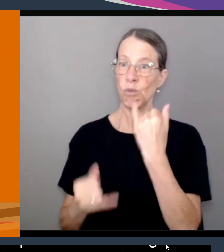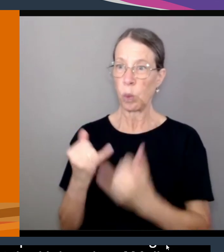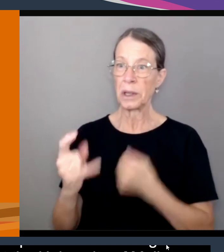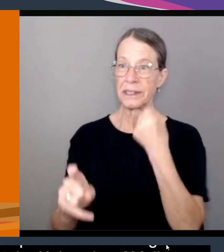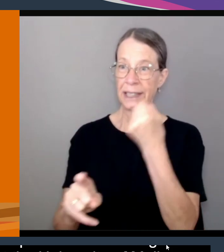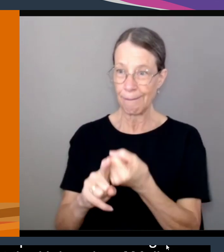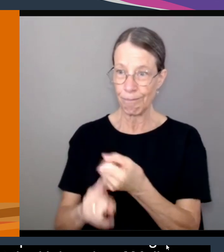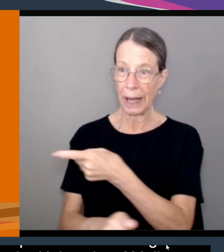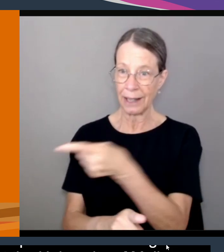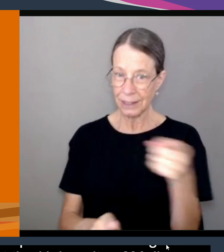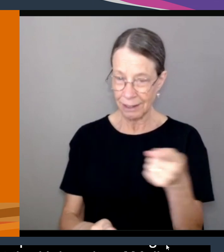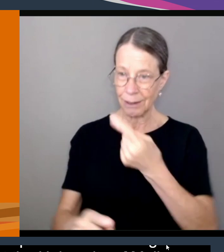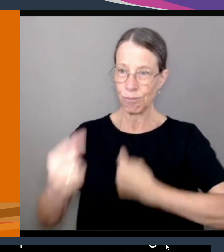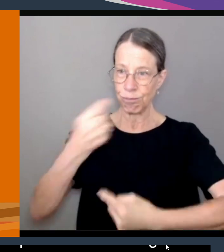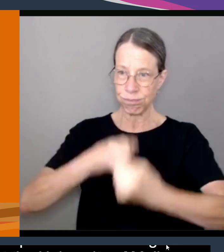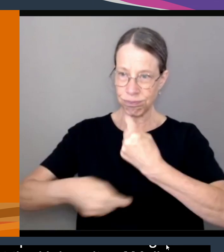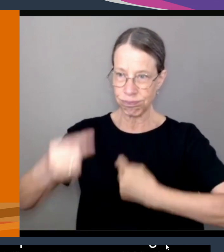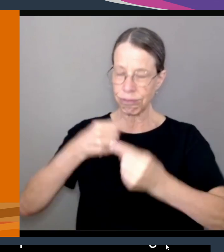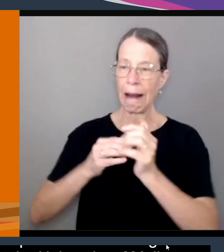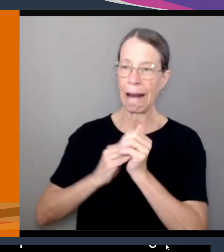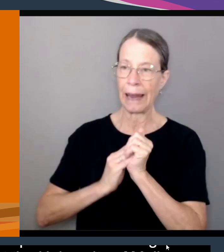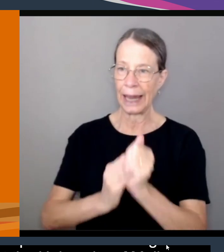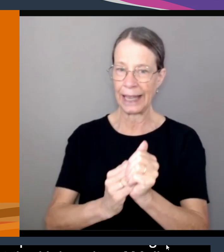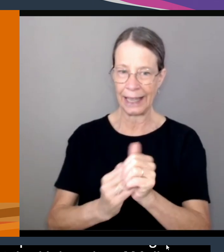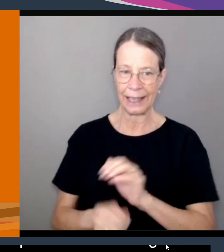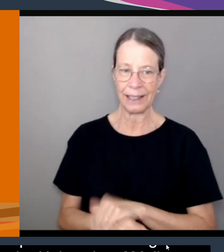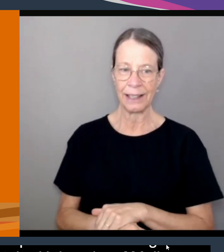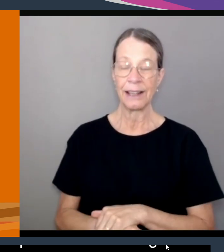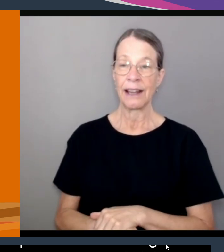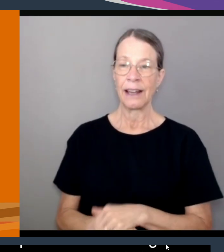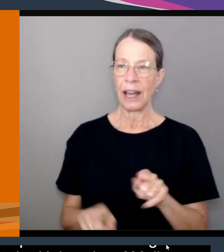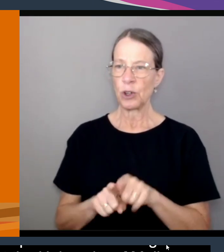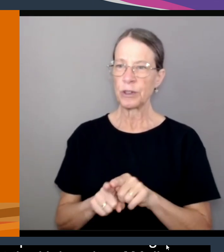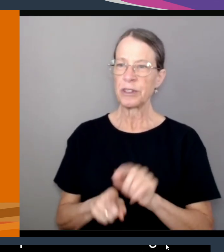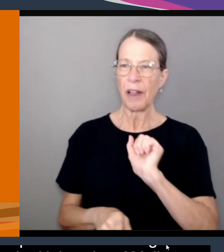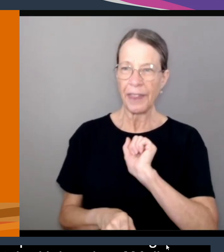their experience is recognised as essential and not optional.